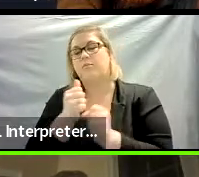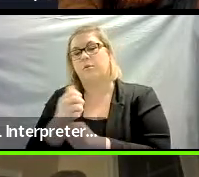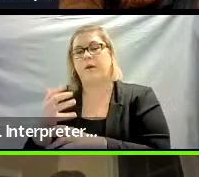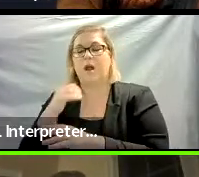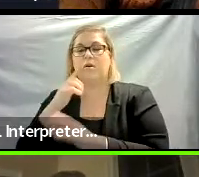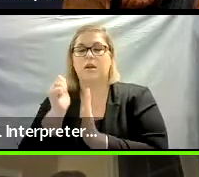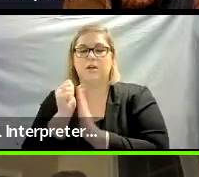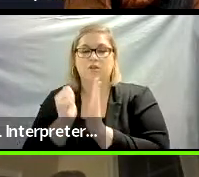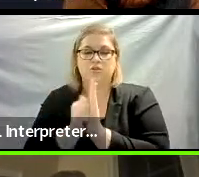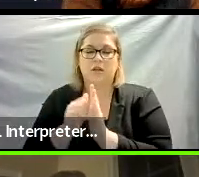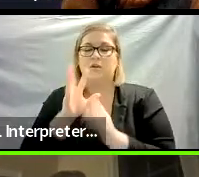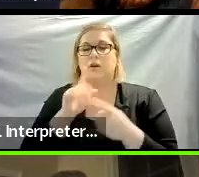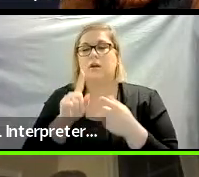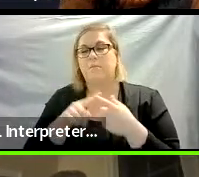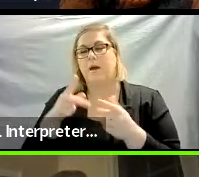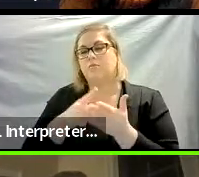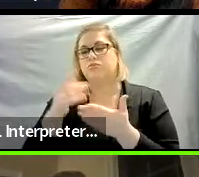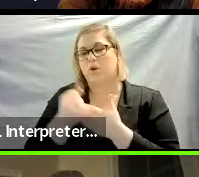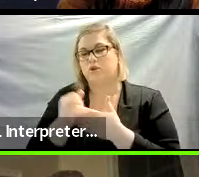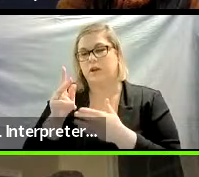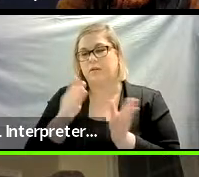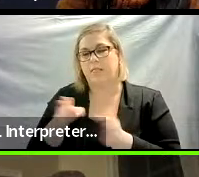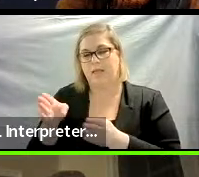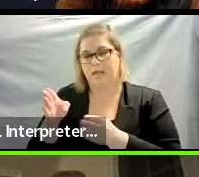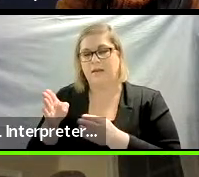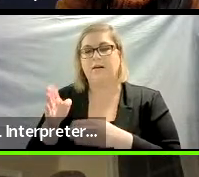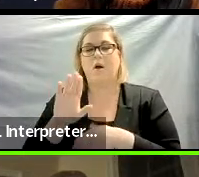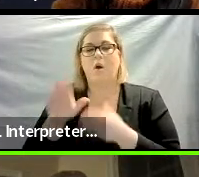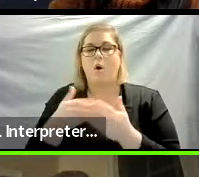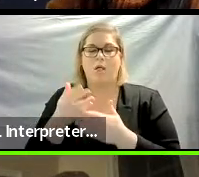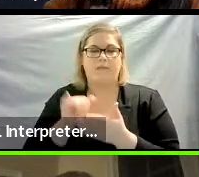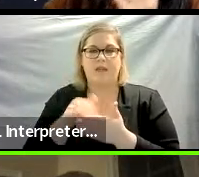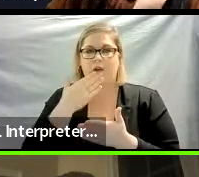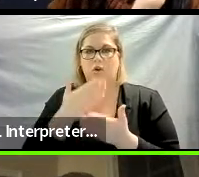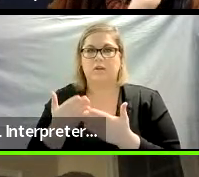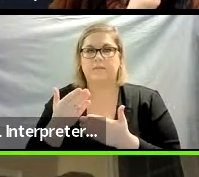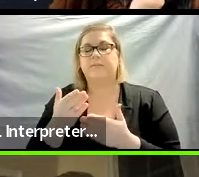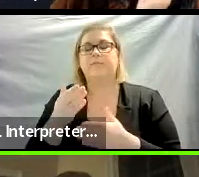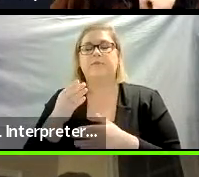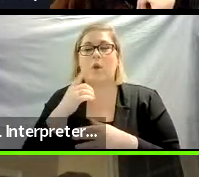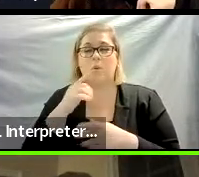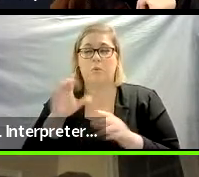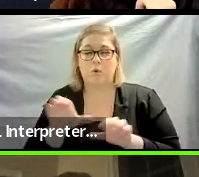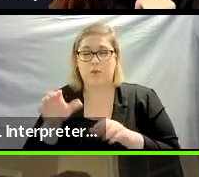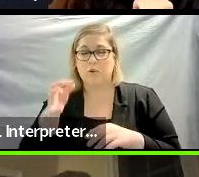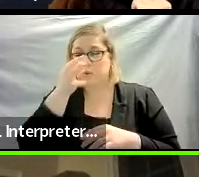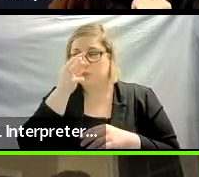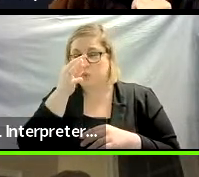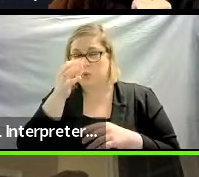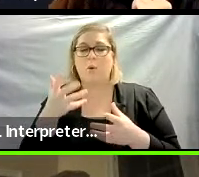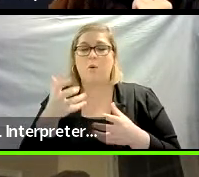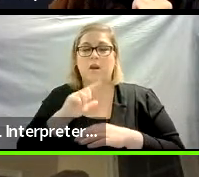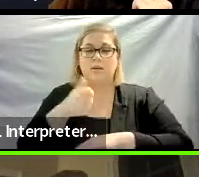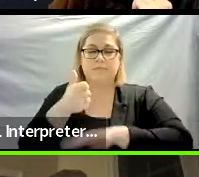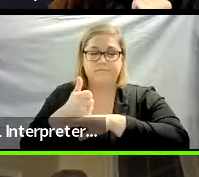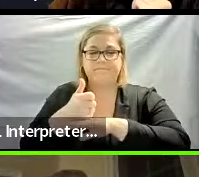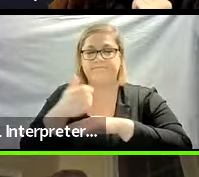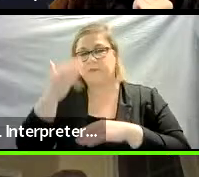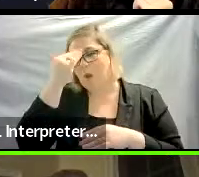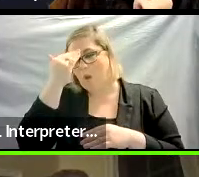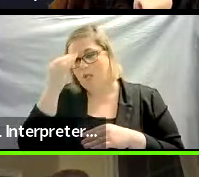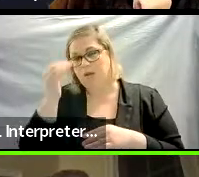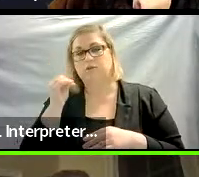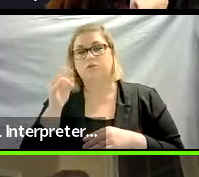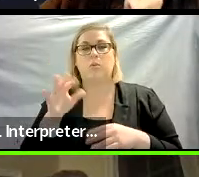plugging into a project plan and all that good stuff. So expecting to do that soon. We just wanted to get like a pretty good baseline of knowledge that we